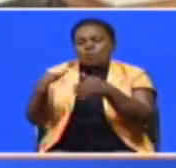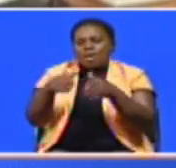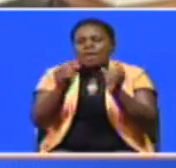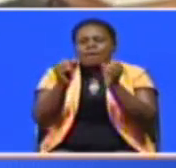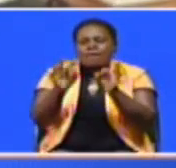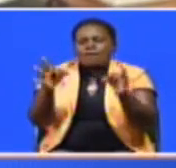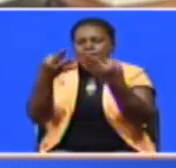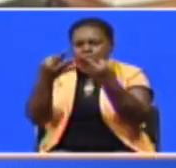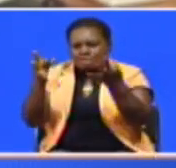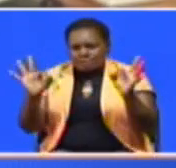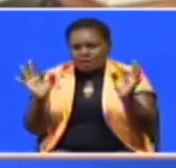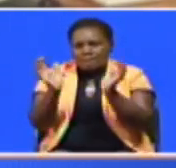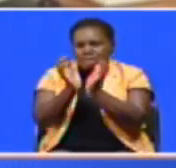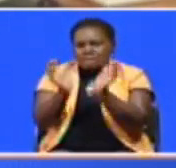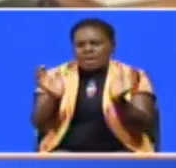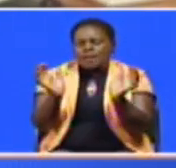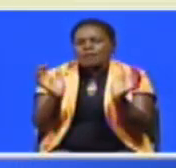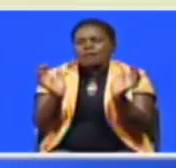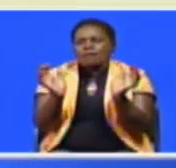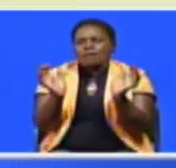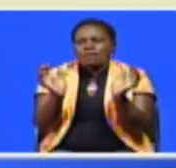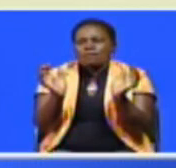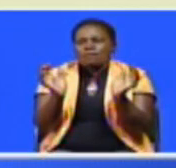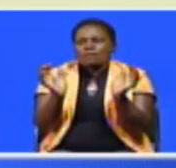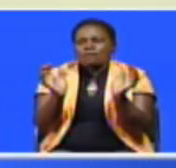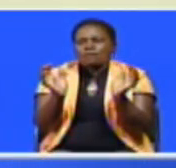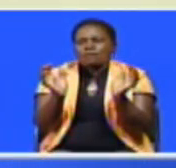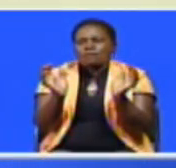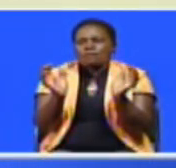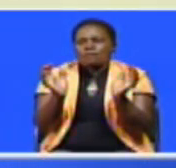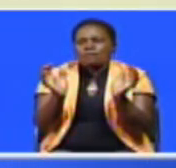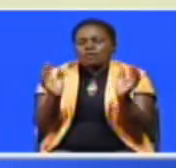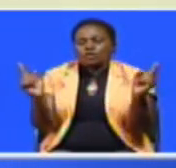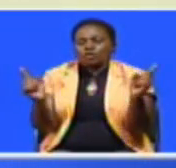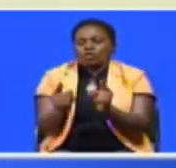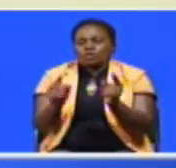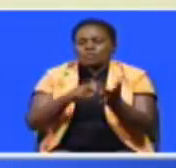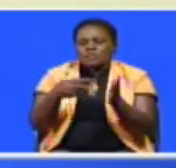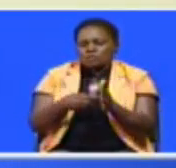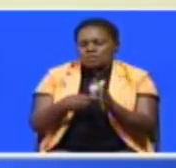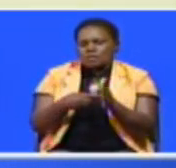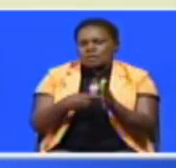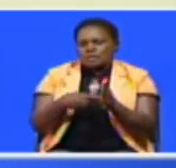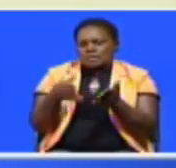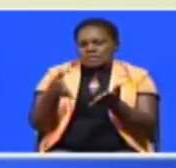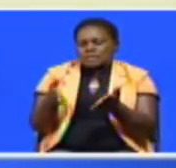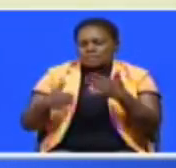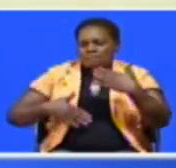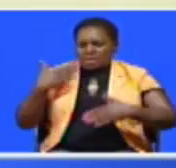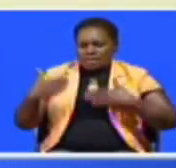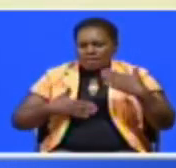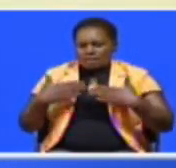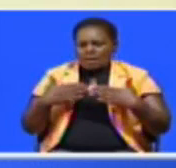if he was to be granted bail or released on bond. In short, considering the accused's conduct,